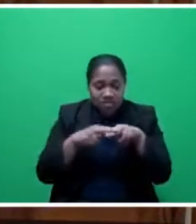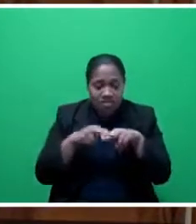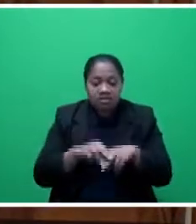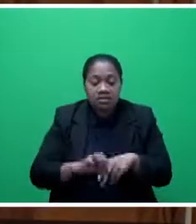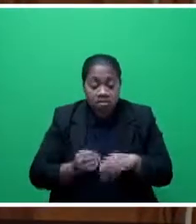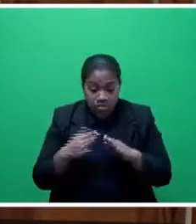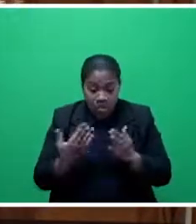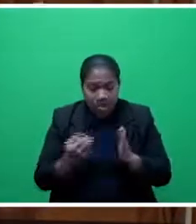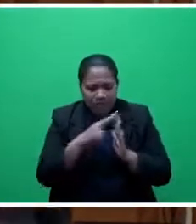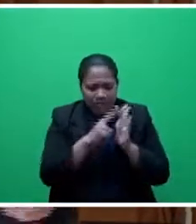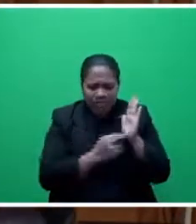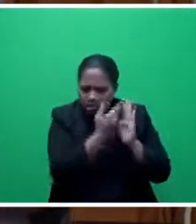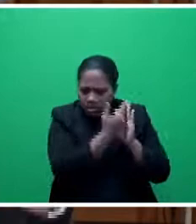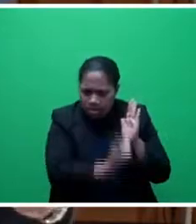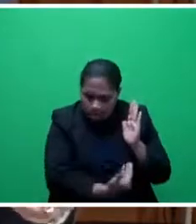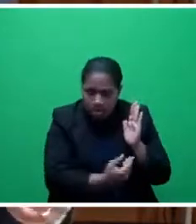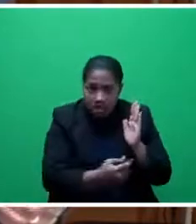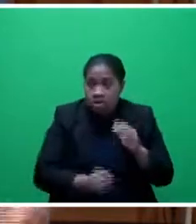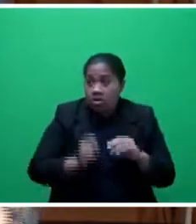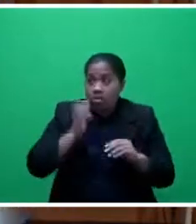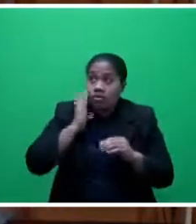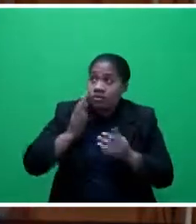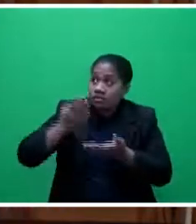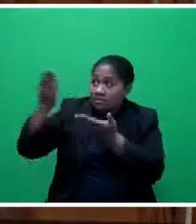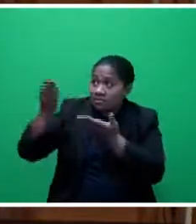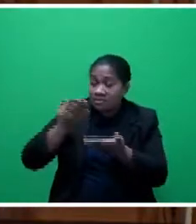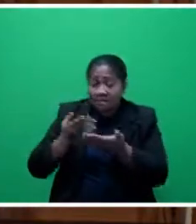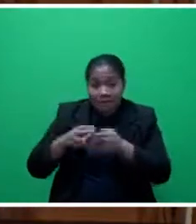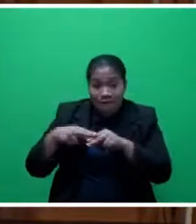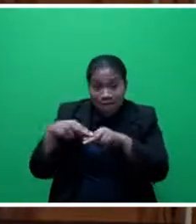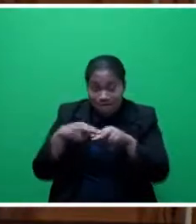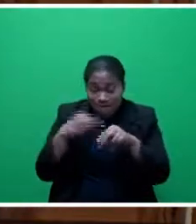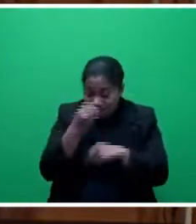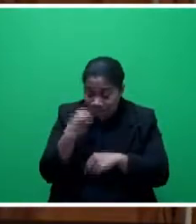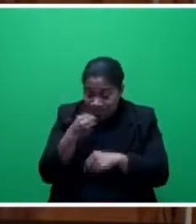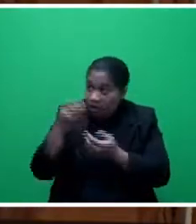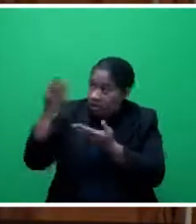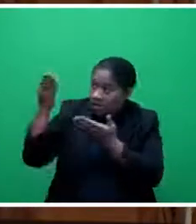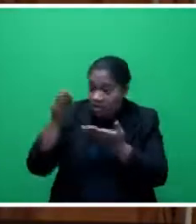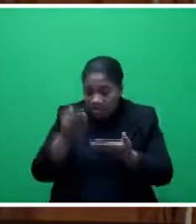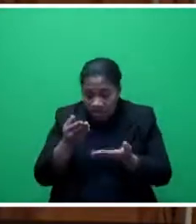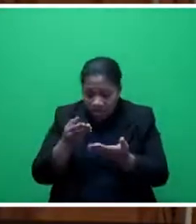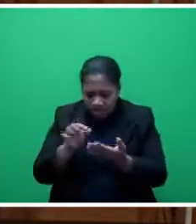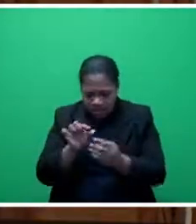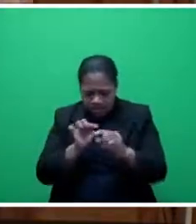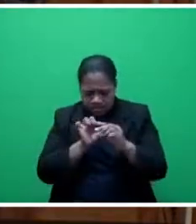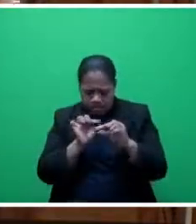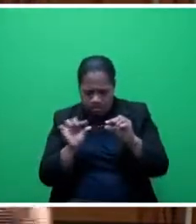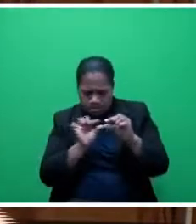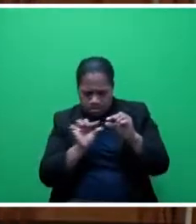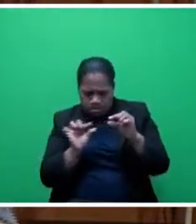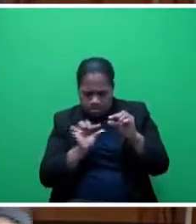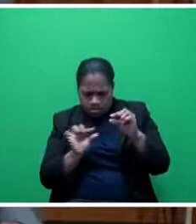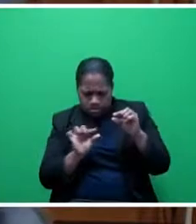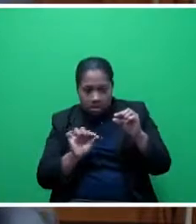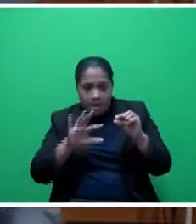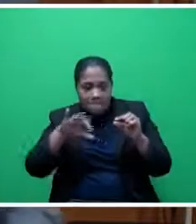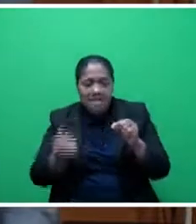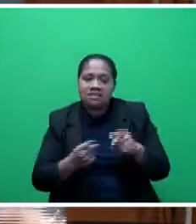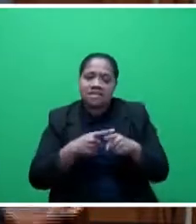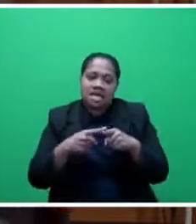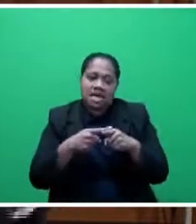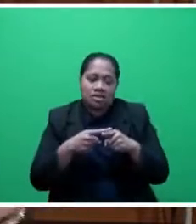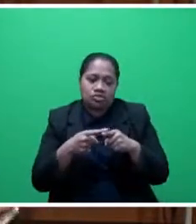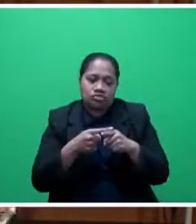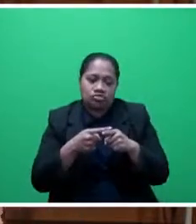place that should you bring in food items that has none of the ingredients stated in the English language, it must be stated in the English language,